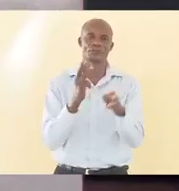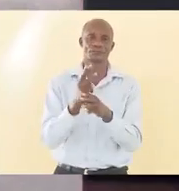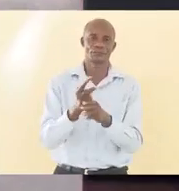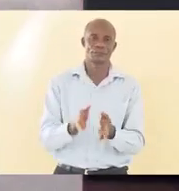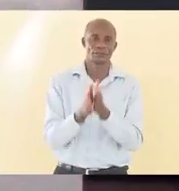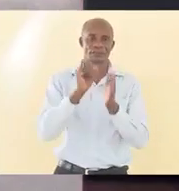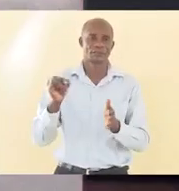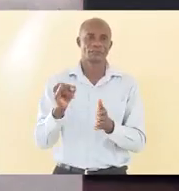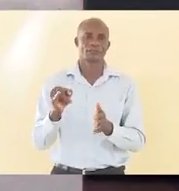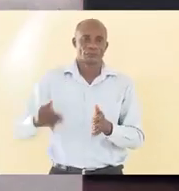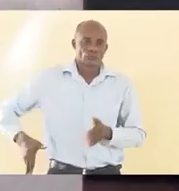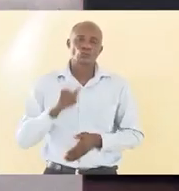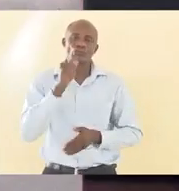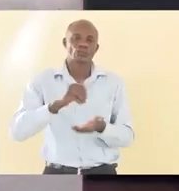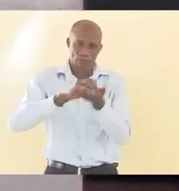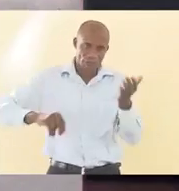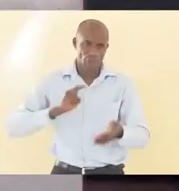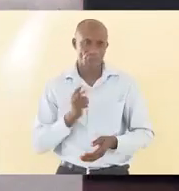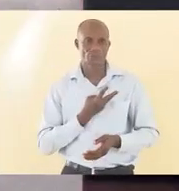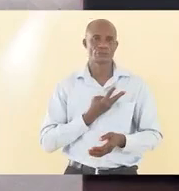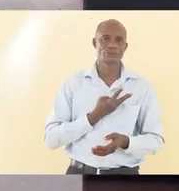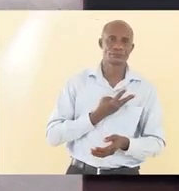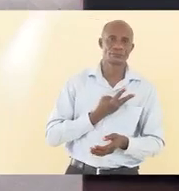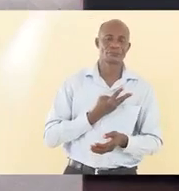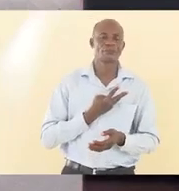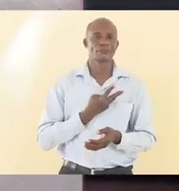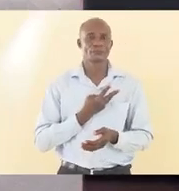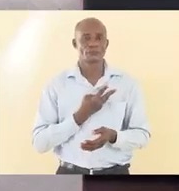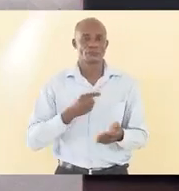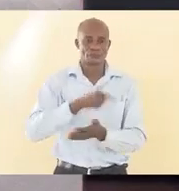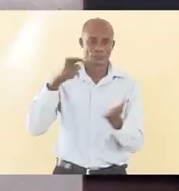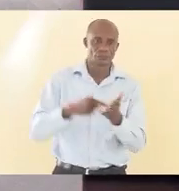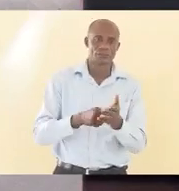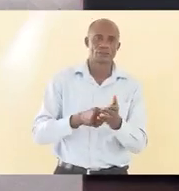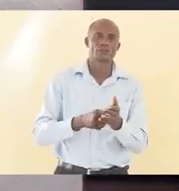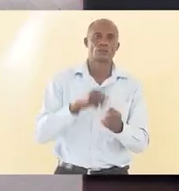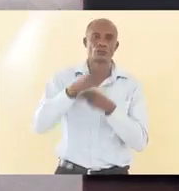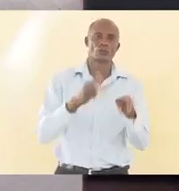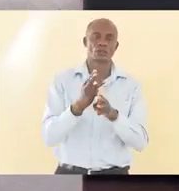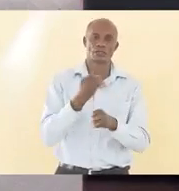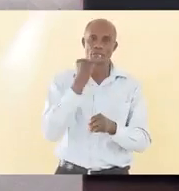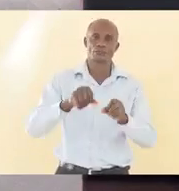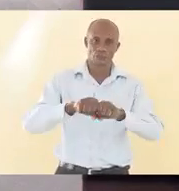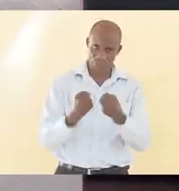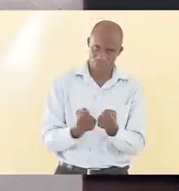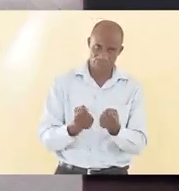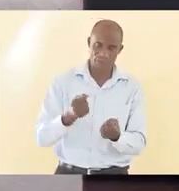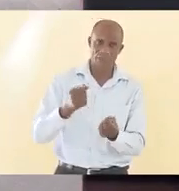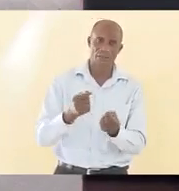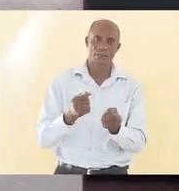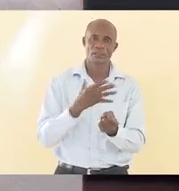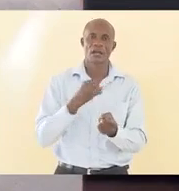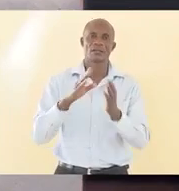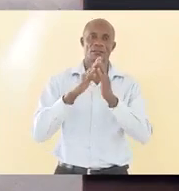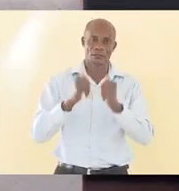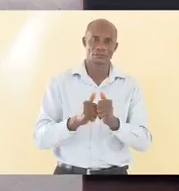He's asking that he should not take us away because he knows the implication that this world is broken. This world is